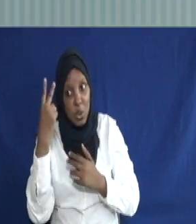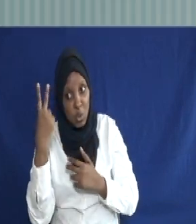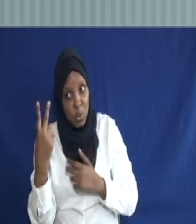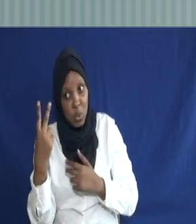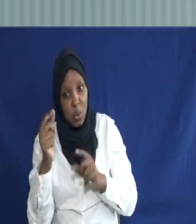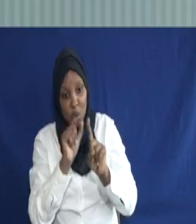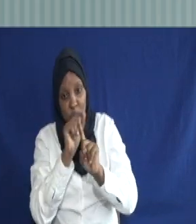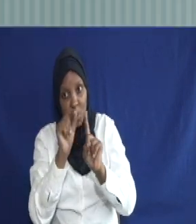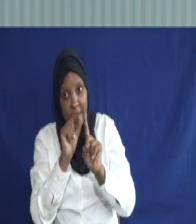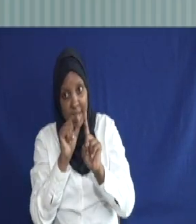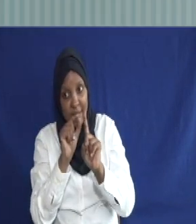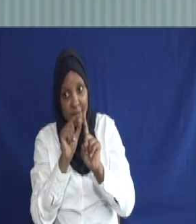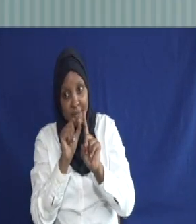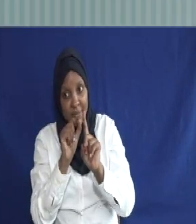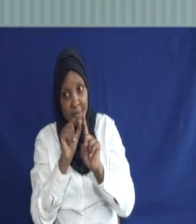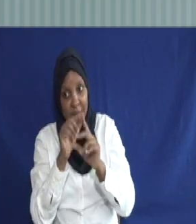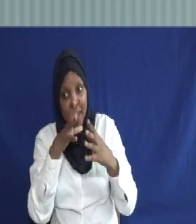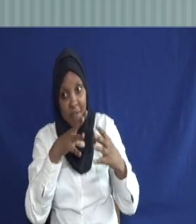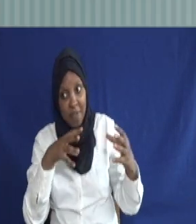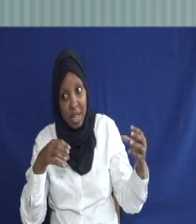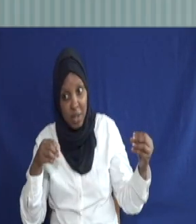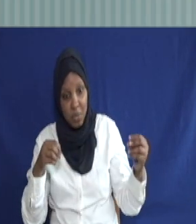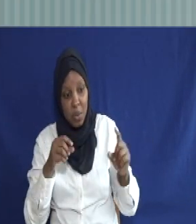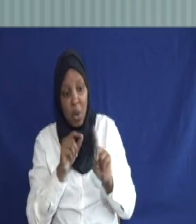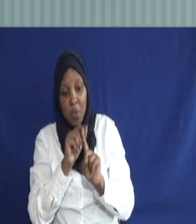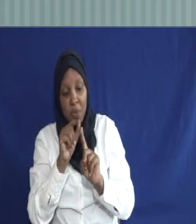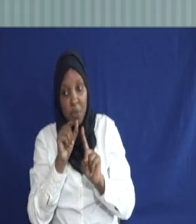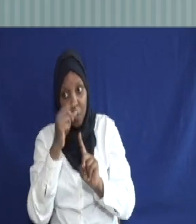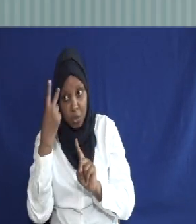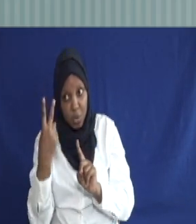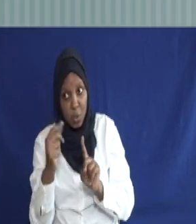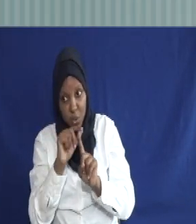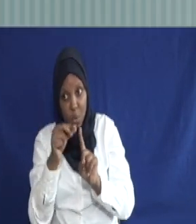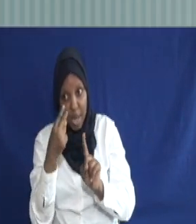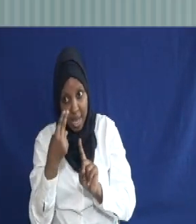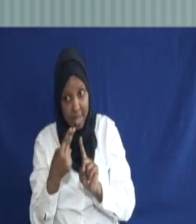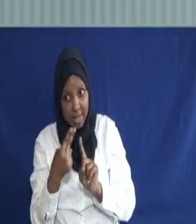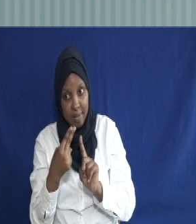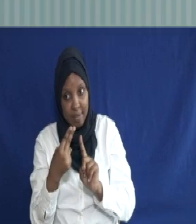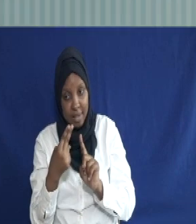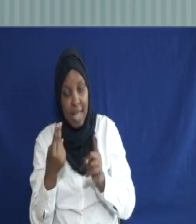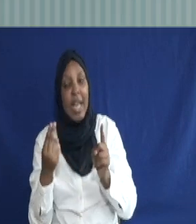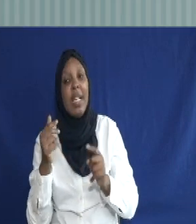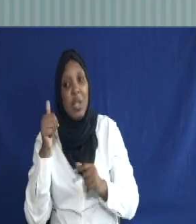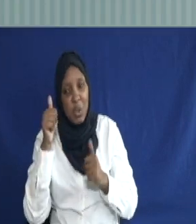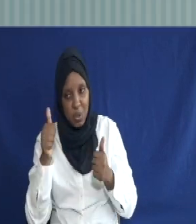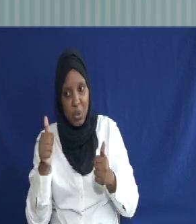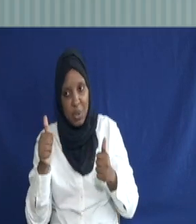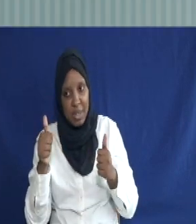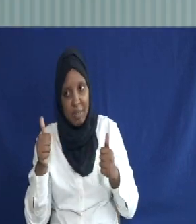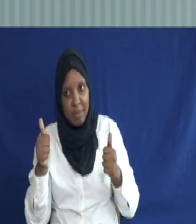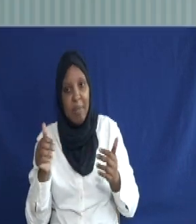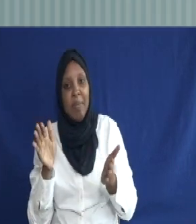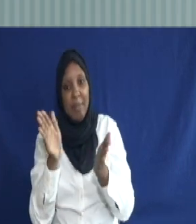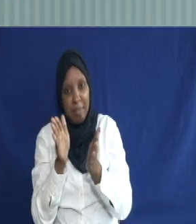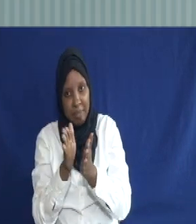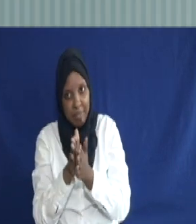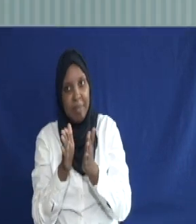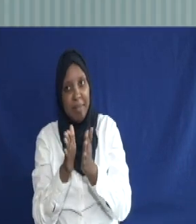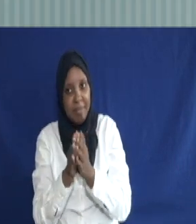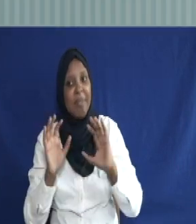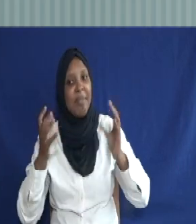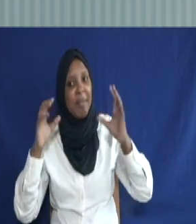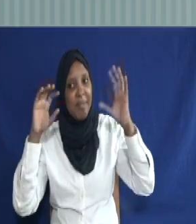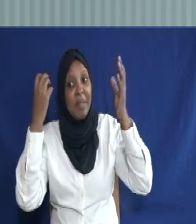2 squared. What is the value of 2 squared? Good. Value of 2 square is 4. So when you